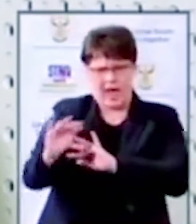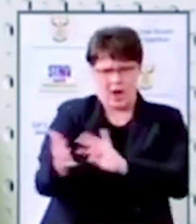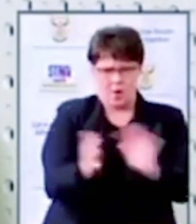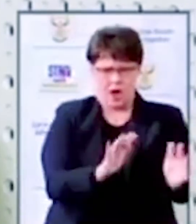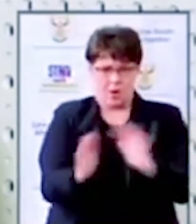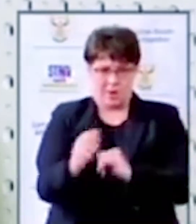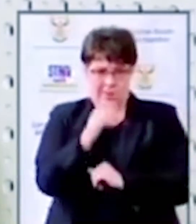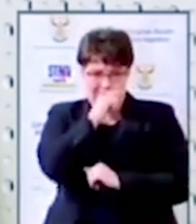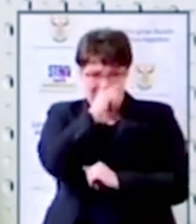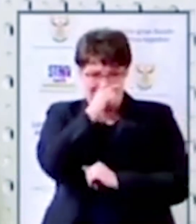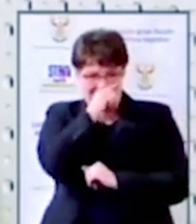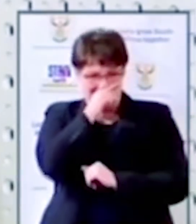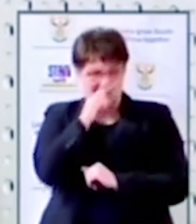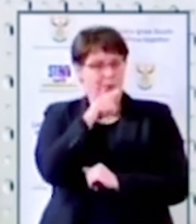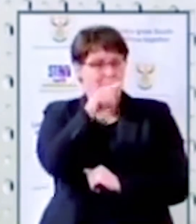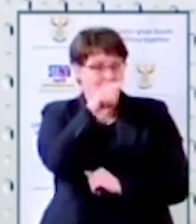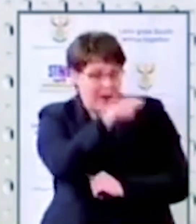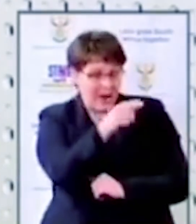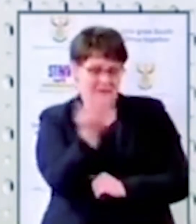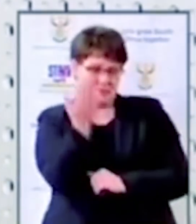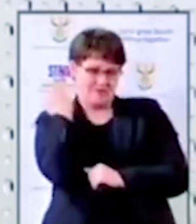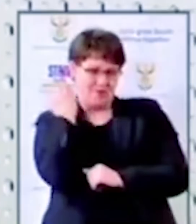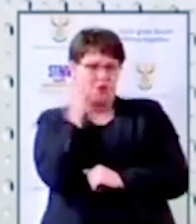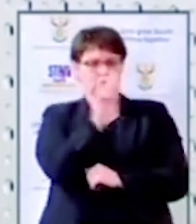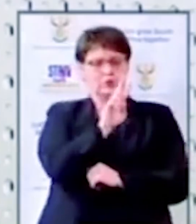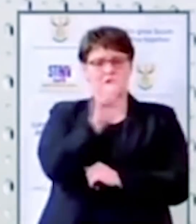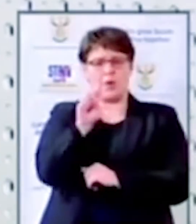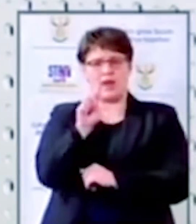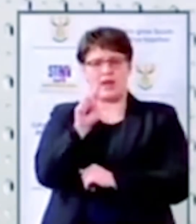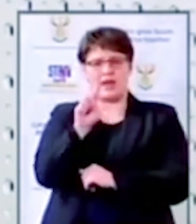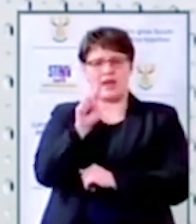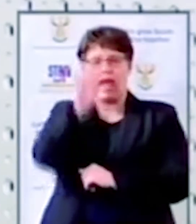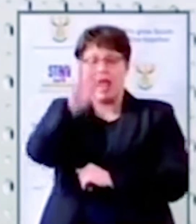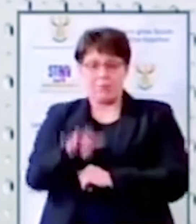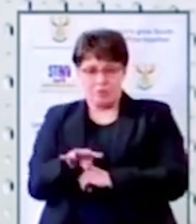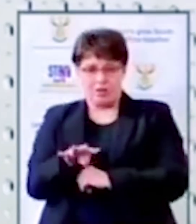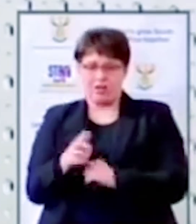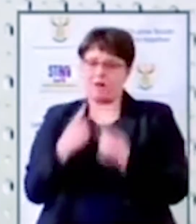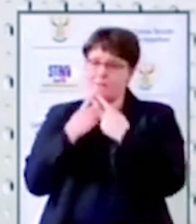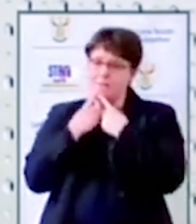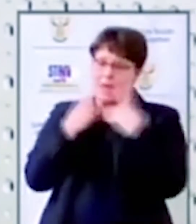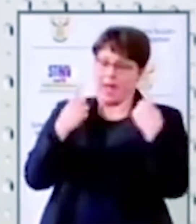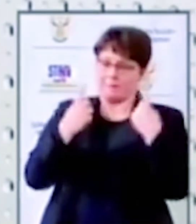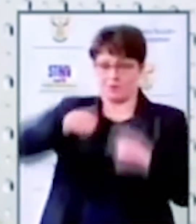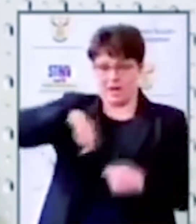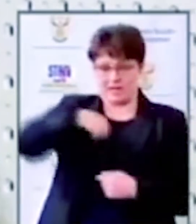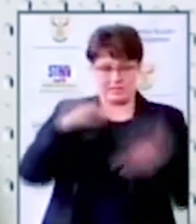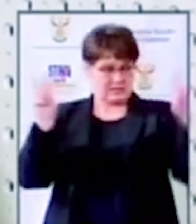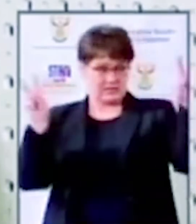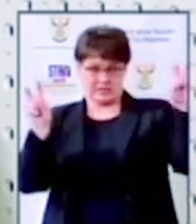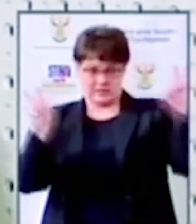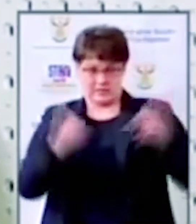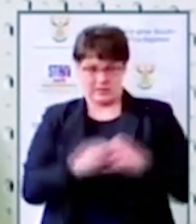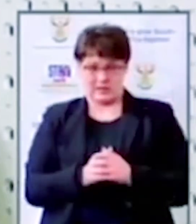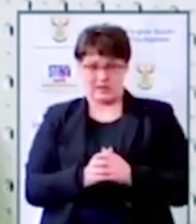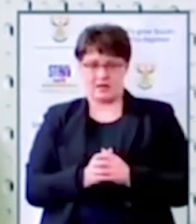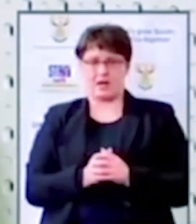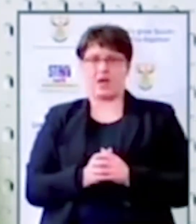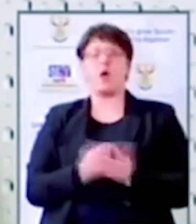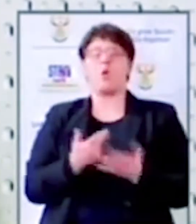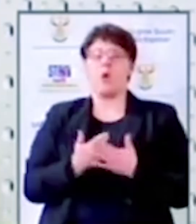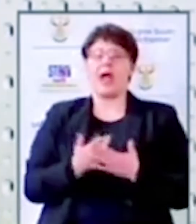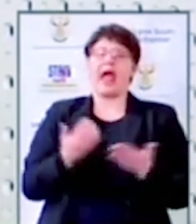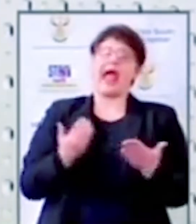that you gave us on the 21st of April, when you said, and I quote, not merely return